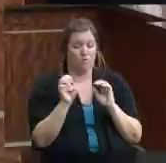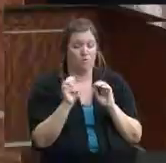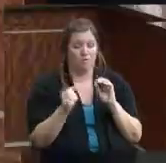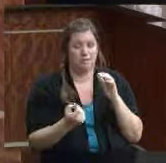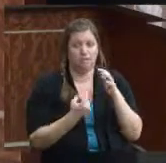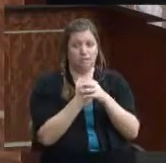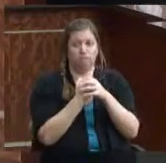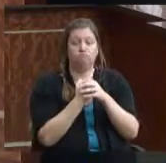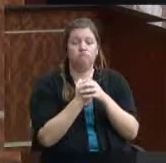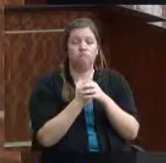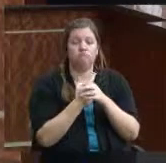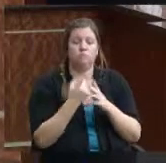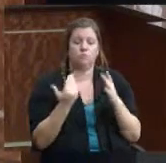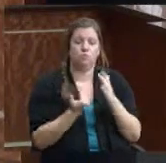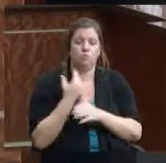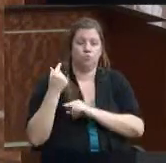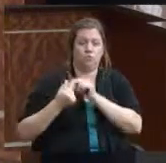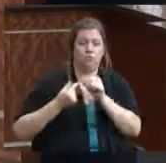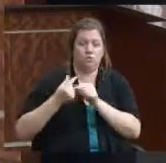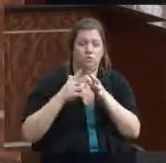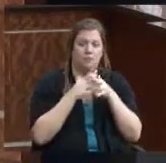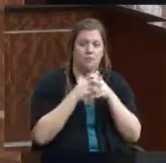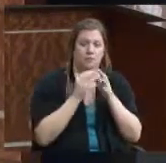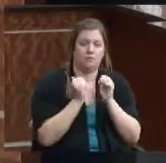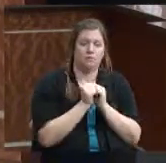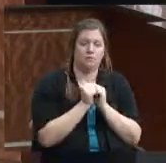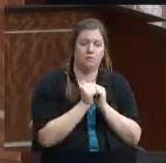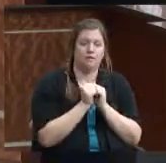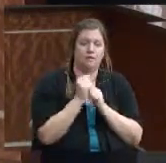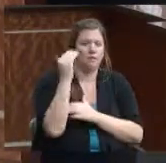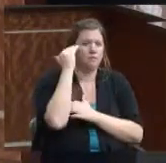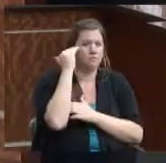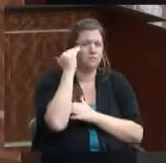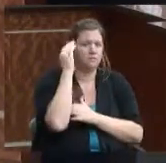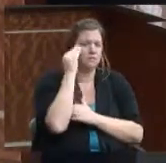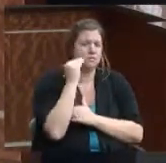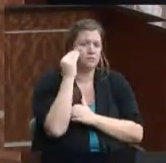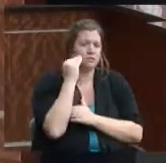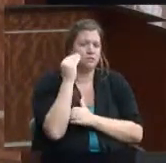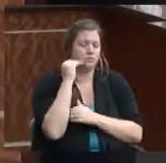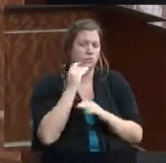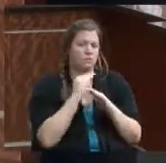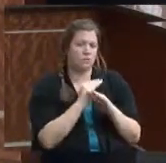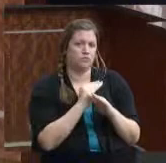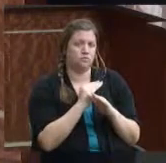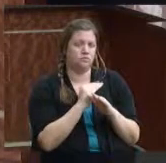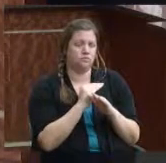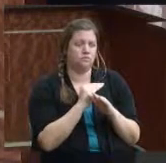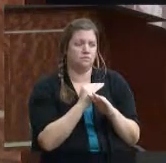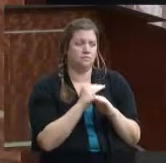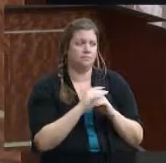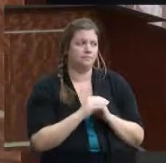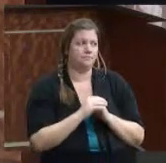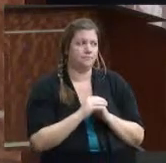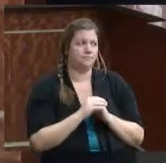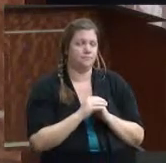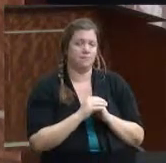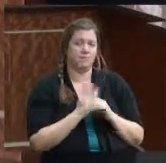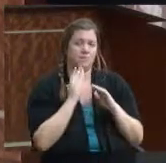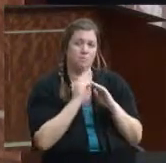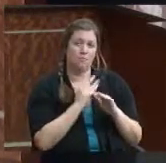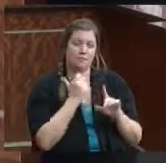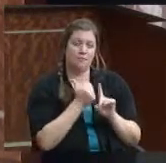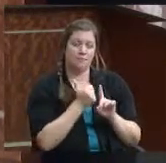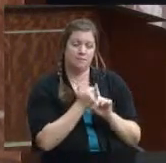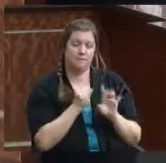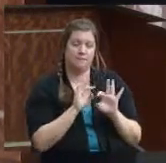to inspire a new generation of Americans with the knowledge and experience of protection. Protecting